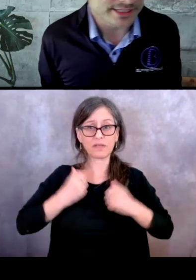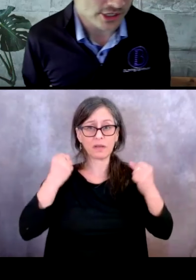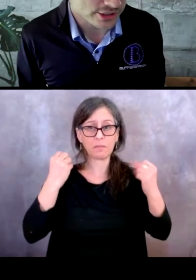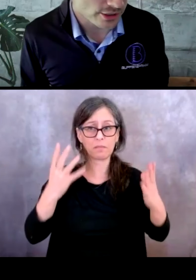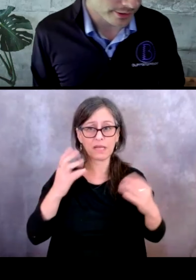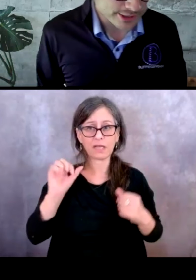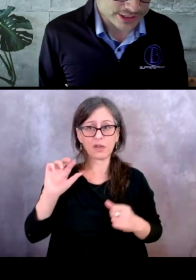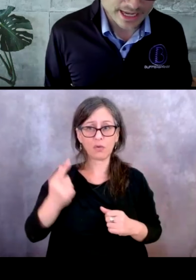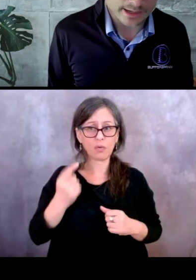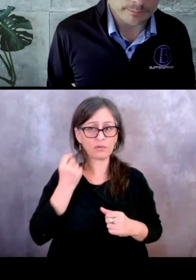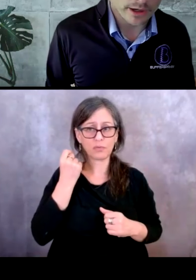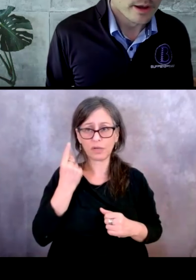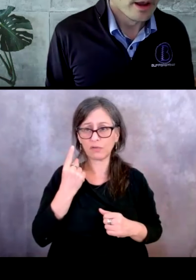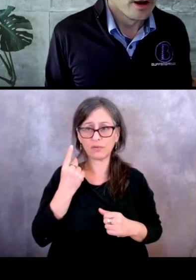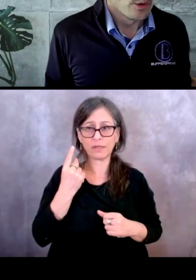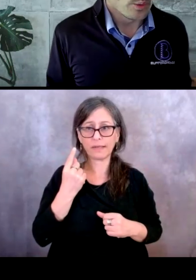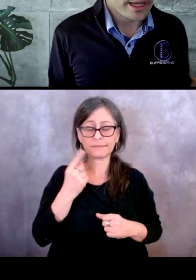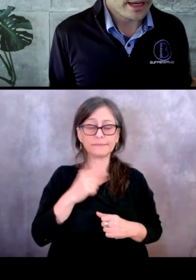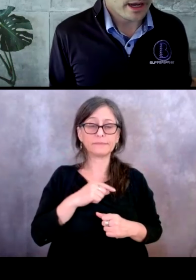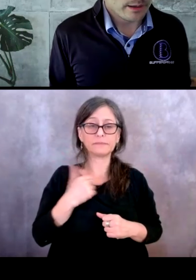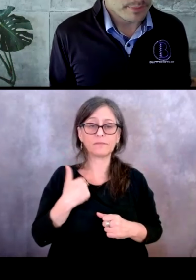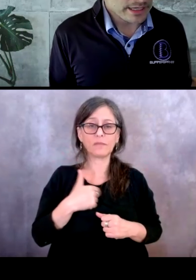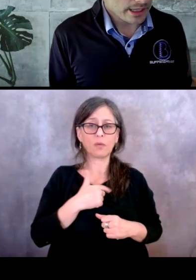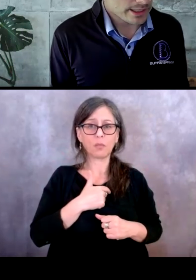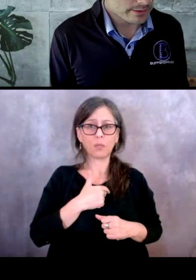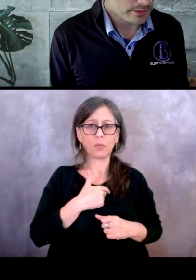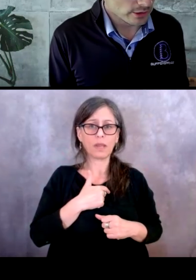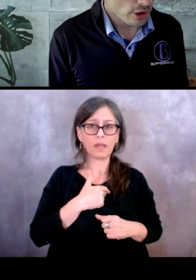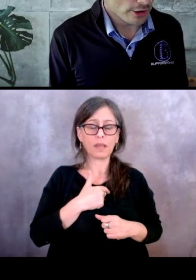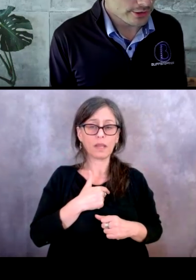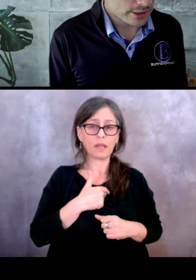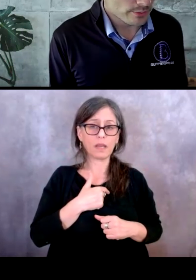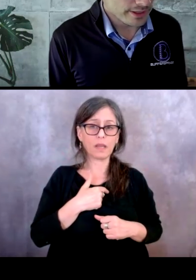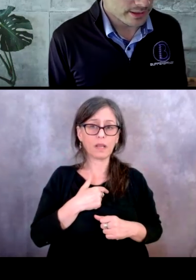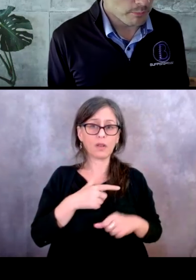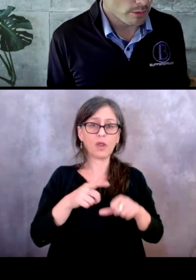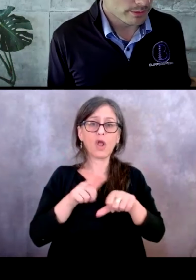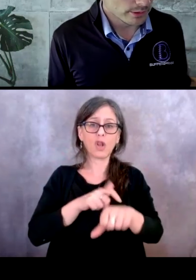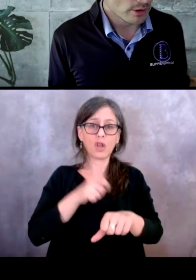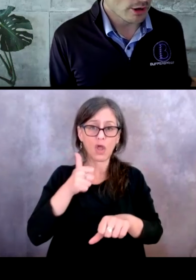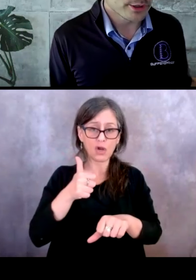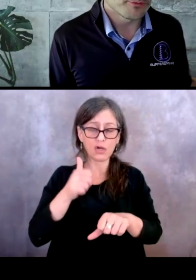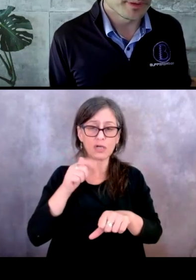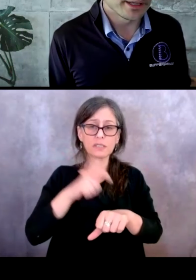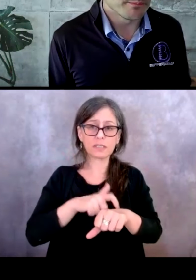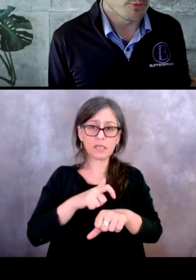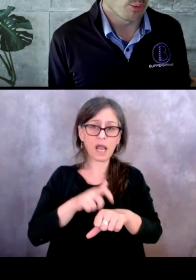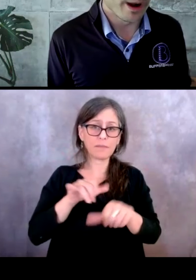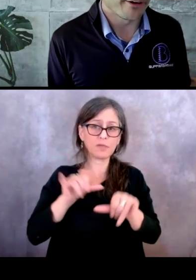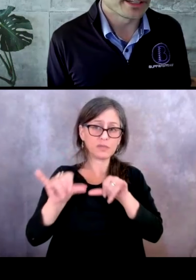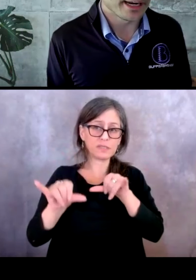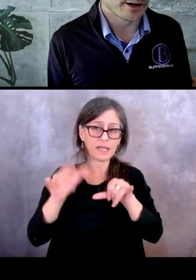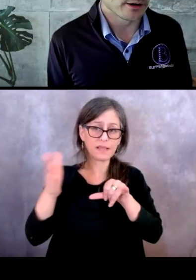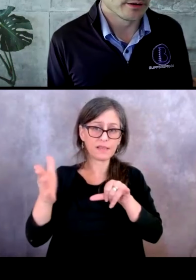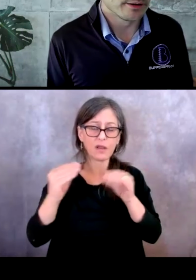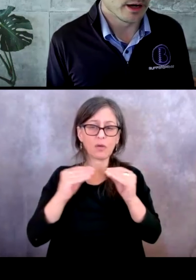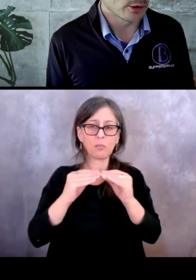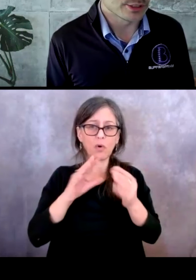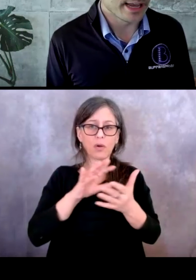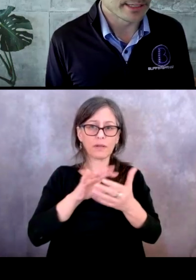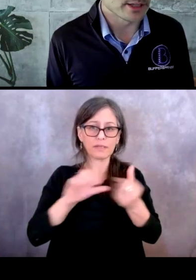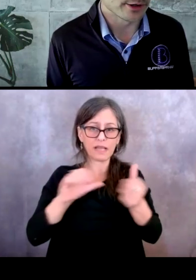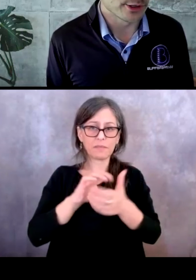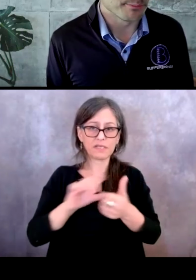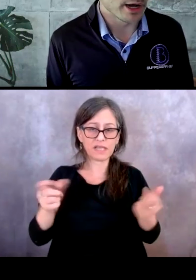of organizations don't understand, but because the longer that the longer you've been in, the more wear and tear